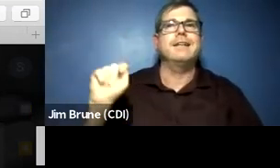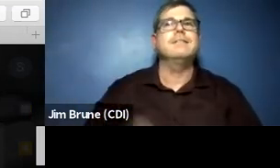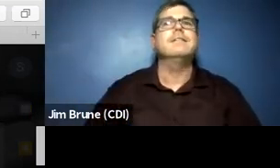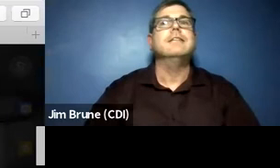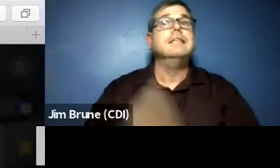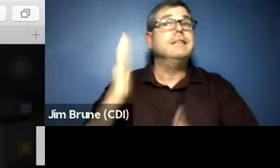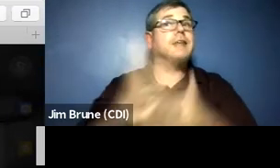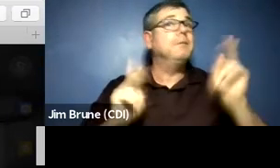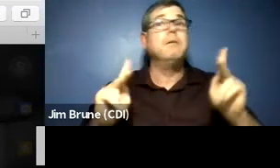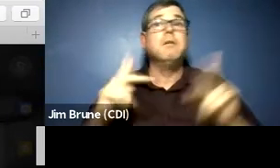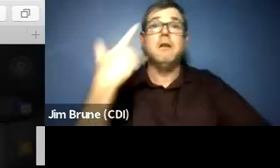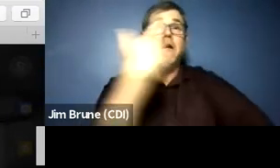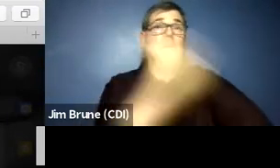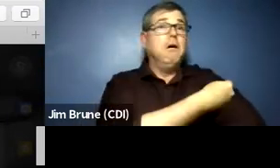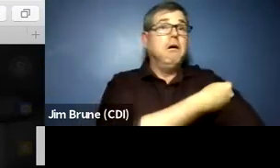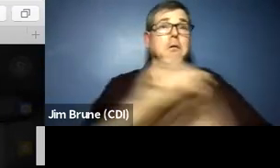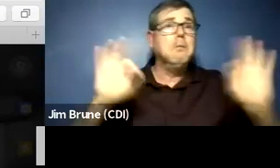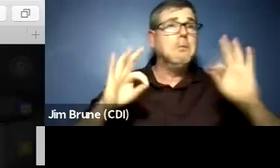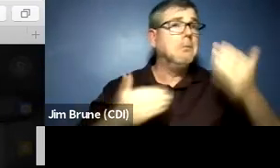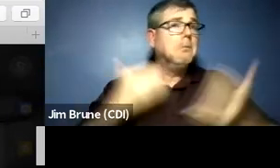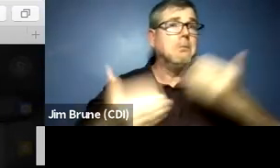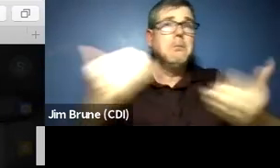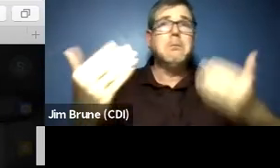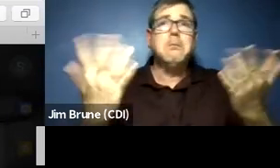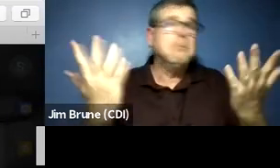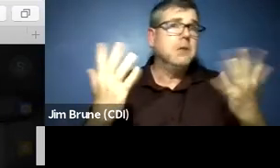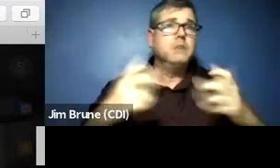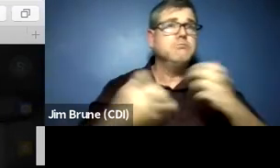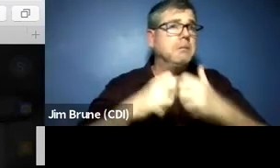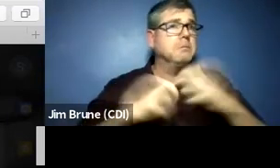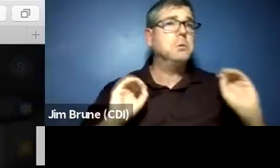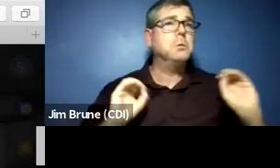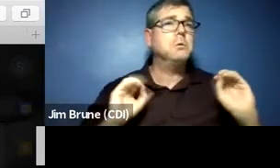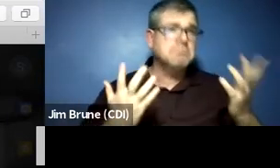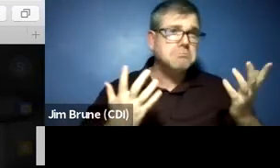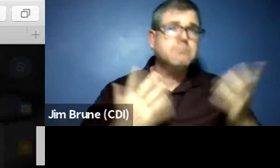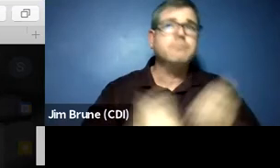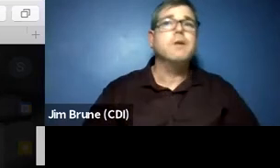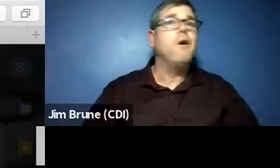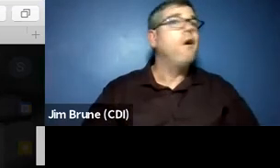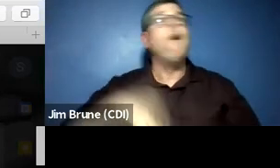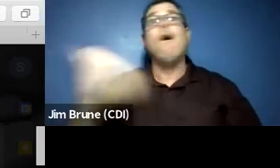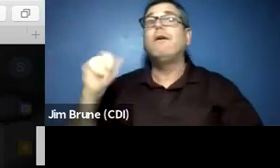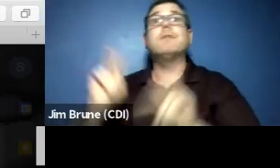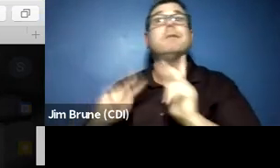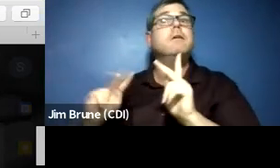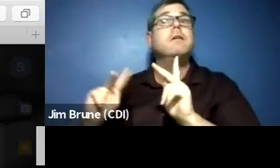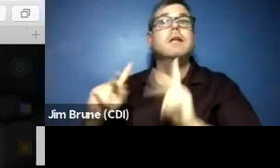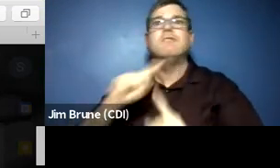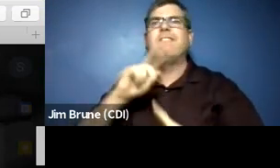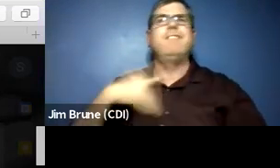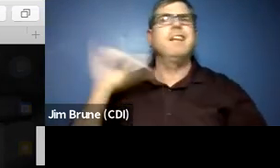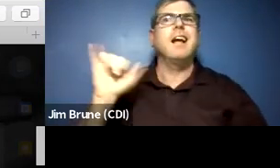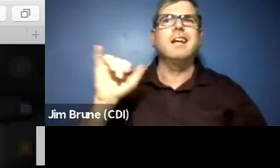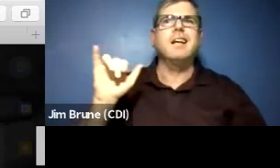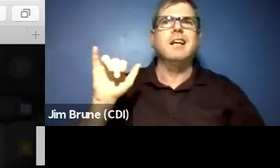with their days like normal. And other people are really feeling like they have to rest